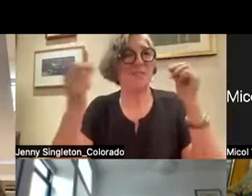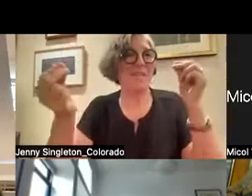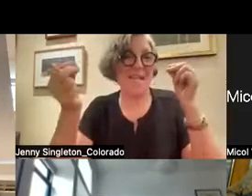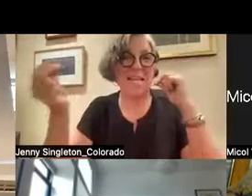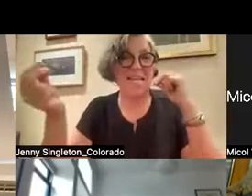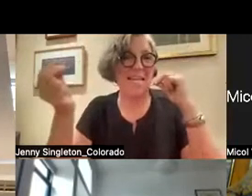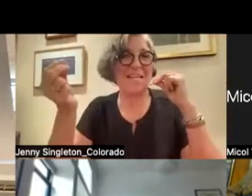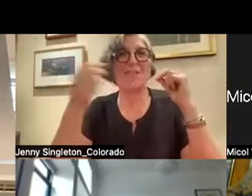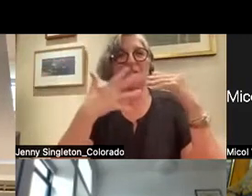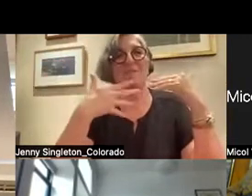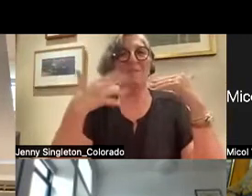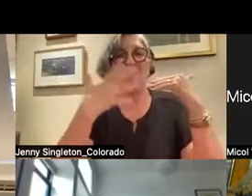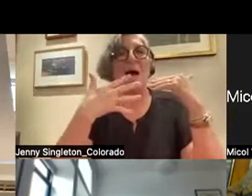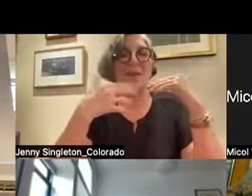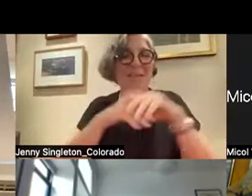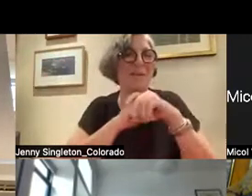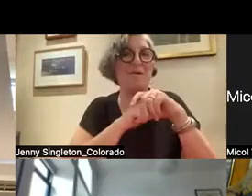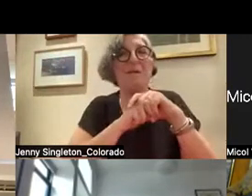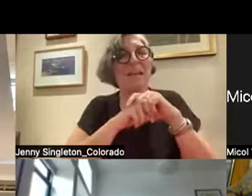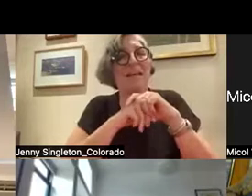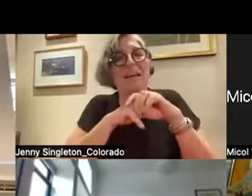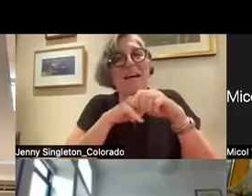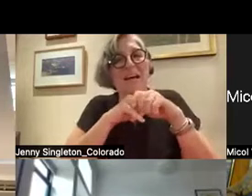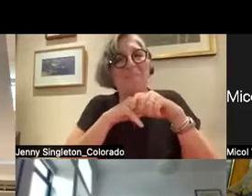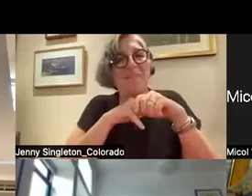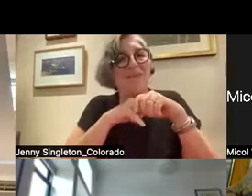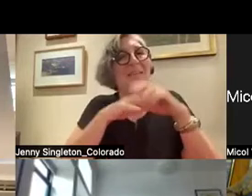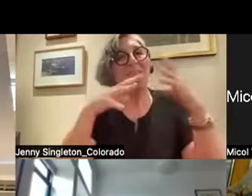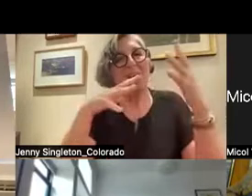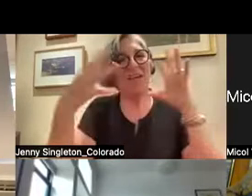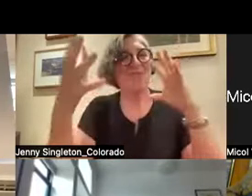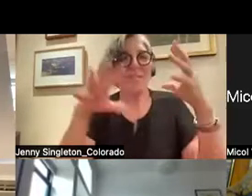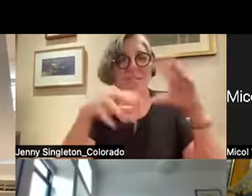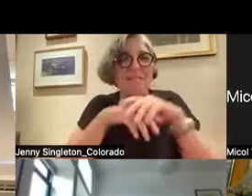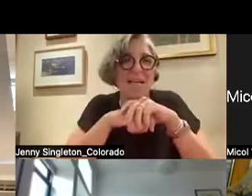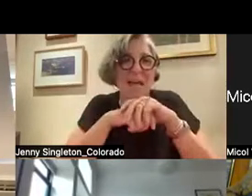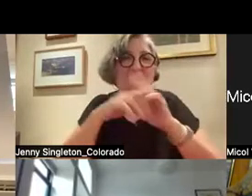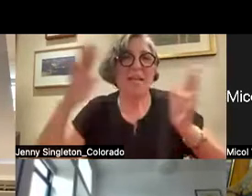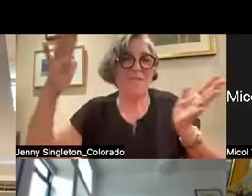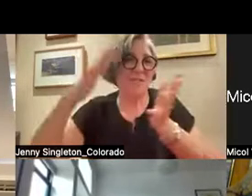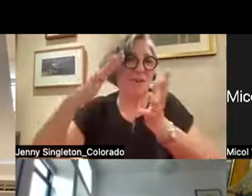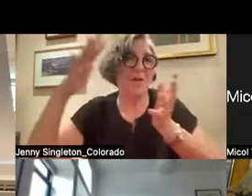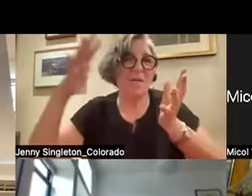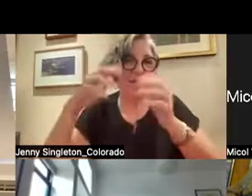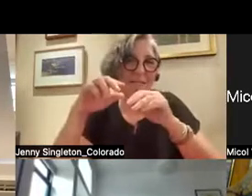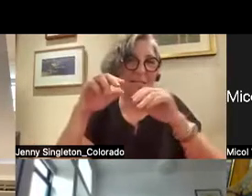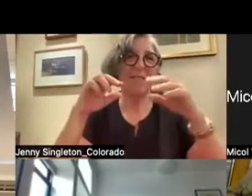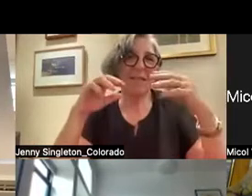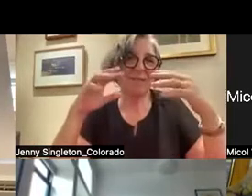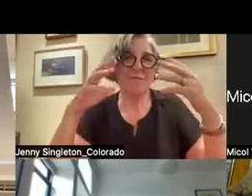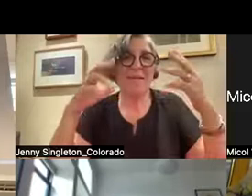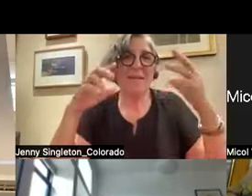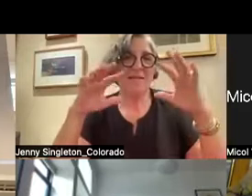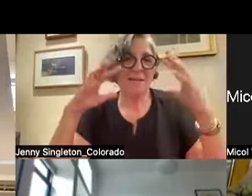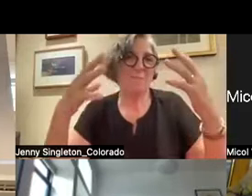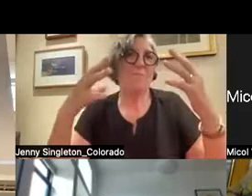even express any English mouthing. So it's a very interesting dynamic of this coexistence